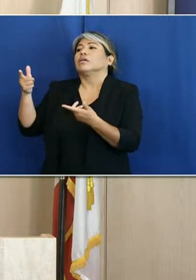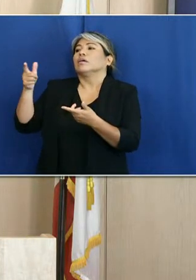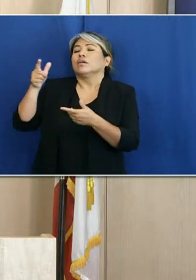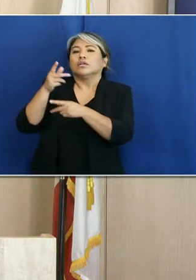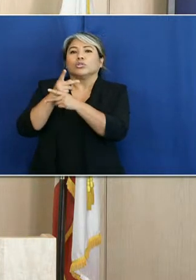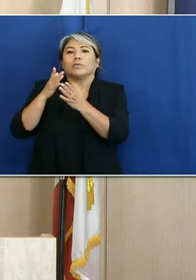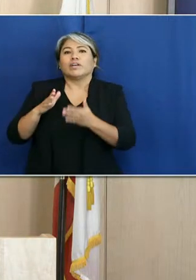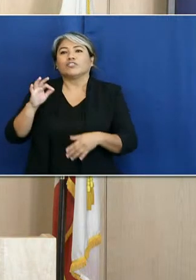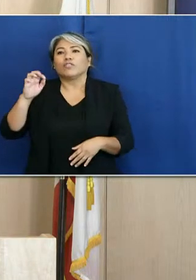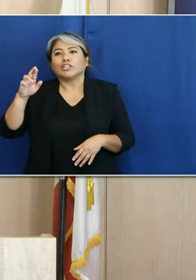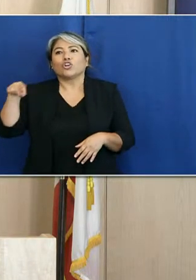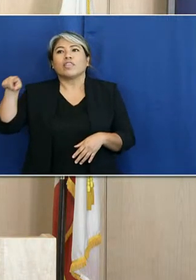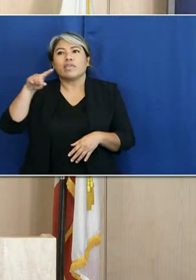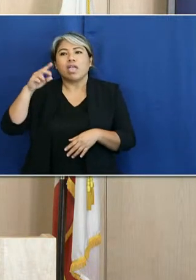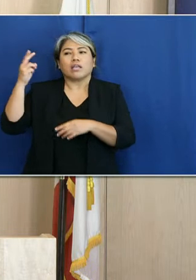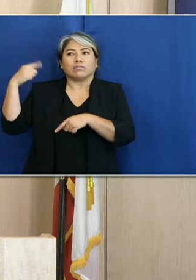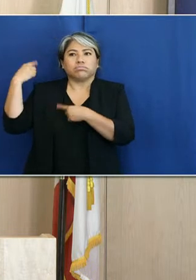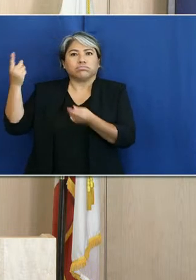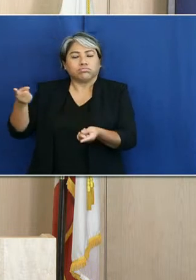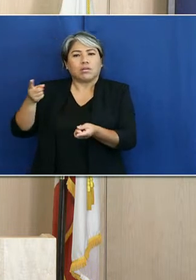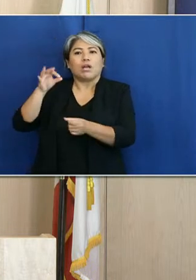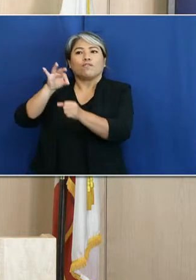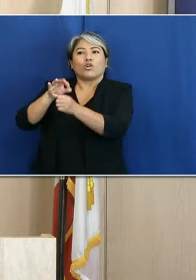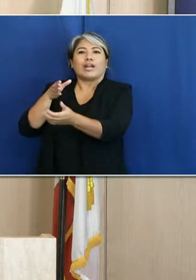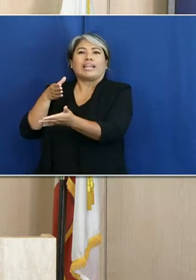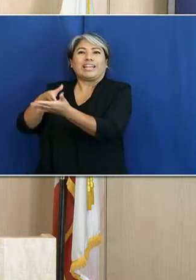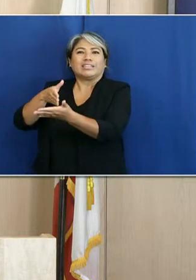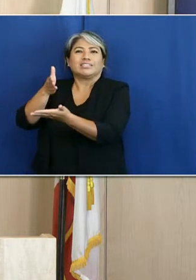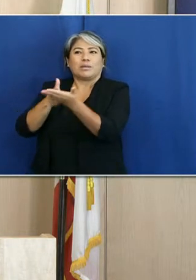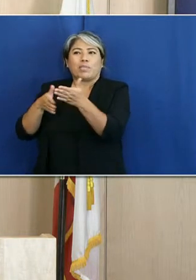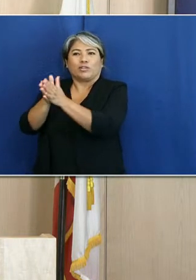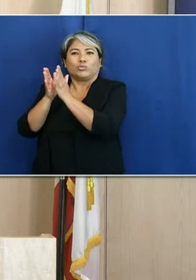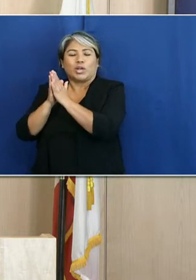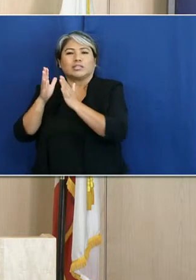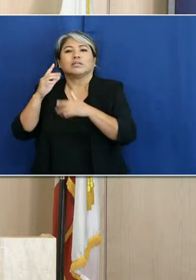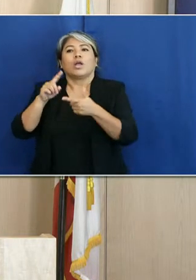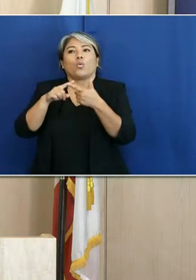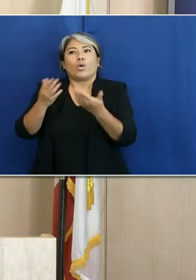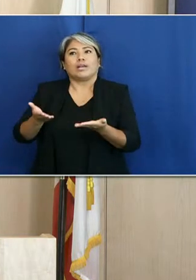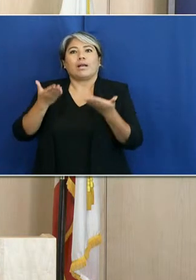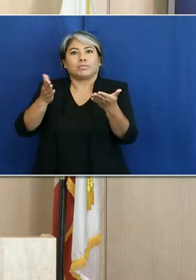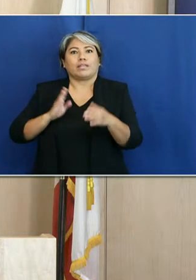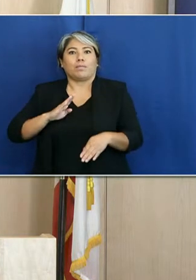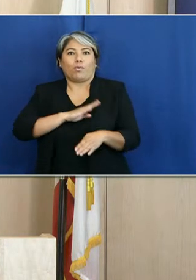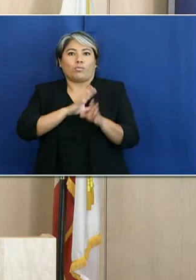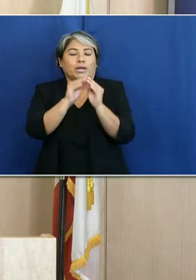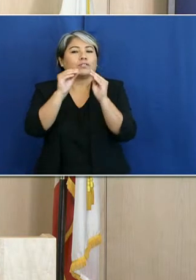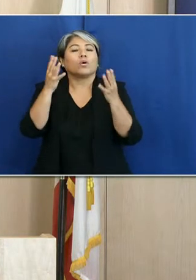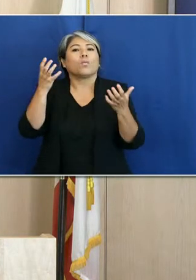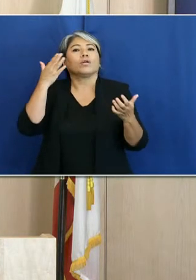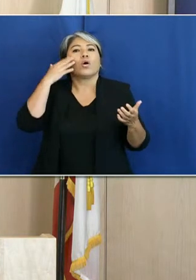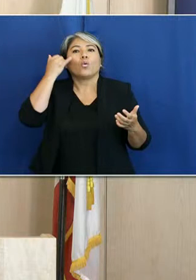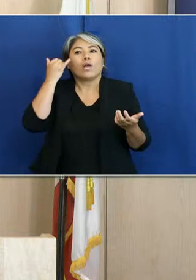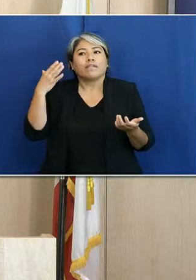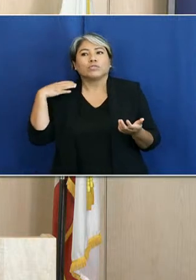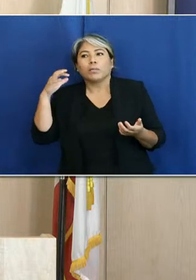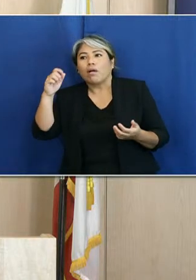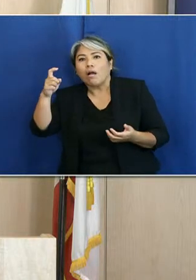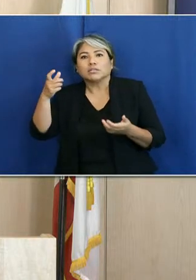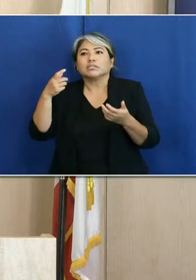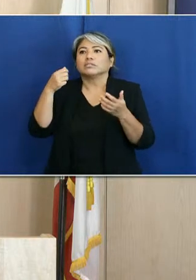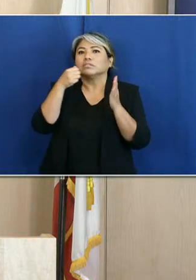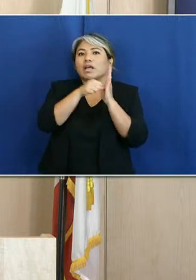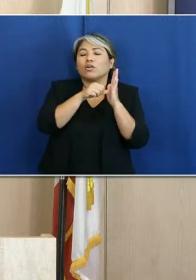voted against some of these requests in the past when they've come up to the full board. So I wonder what you thought of Supervisor Cox's letter and this push to